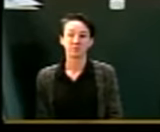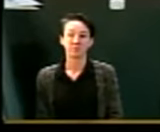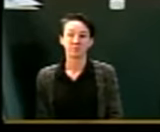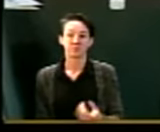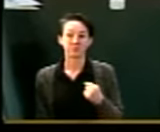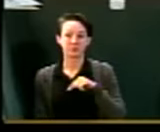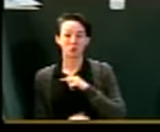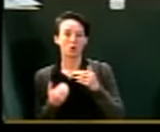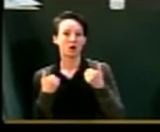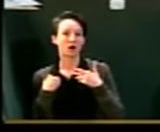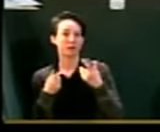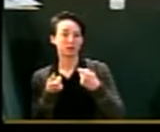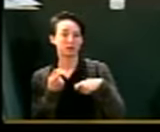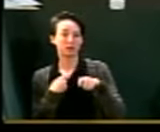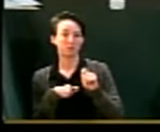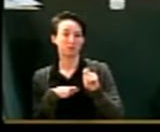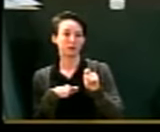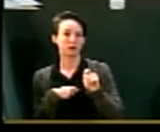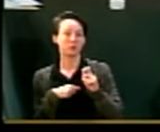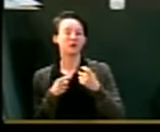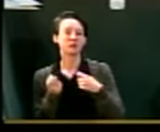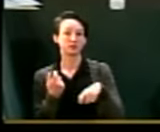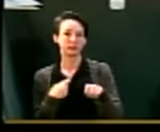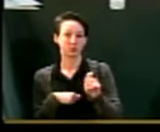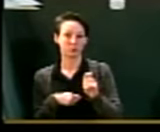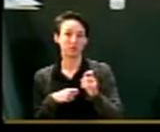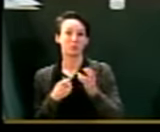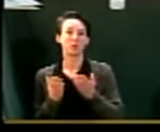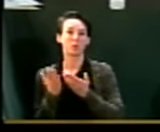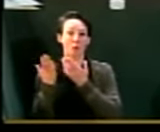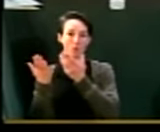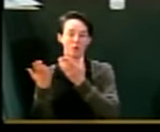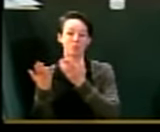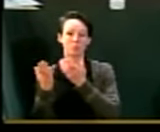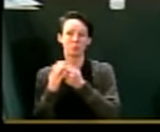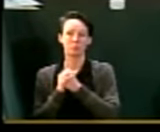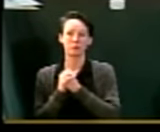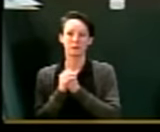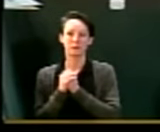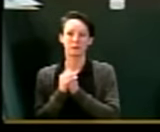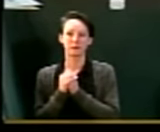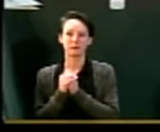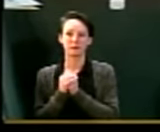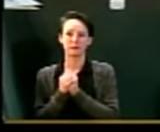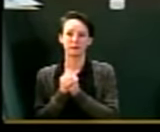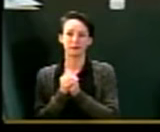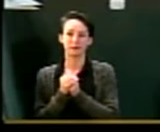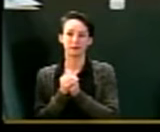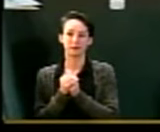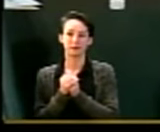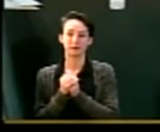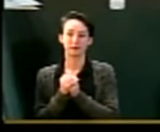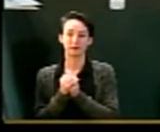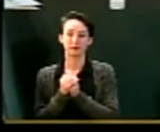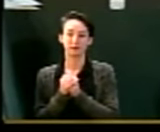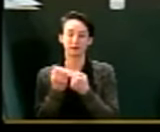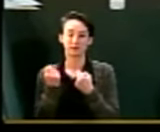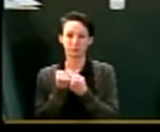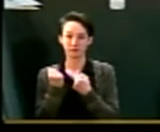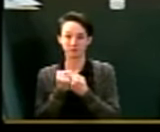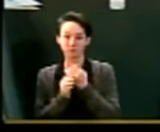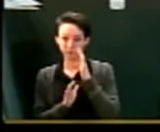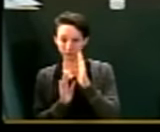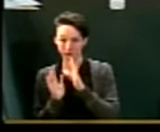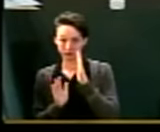So we have the substitute, have we voted? We have the substitute motion. Okay. So all in favor of the